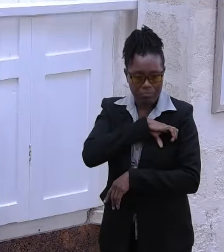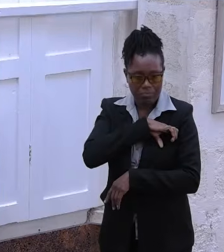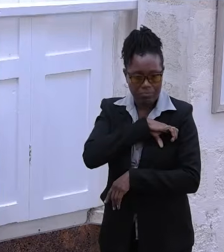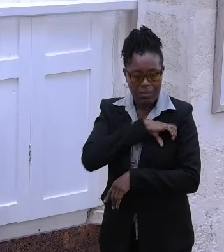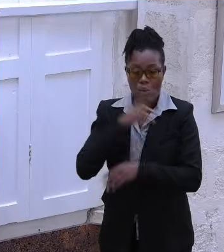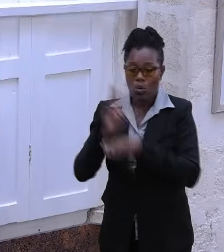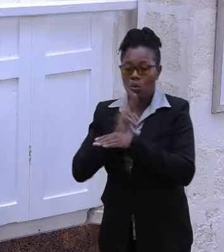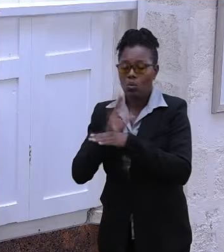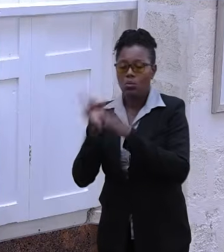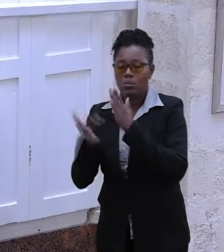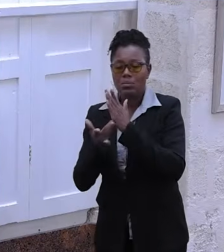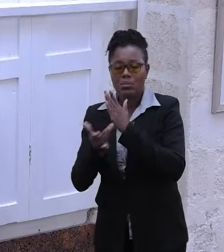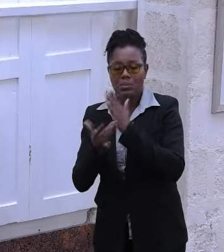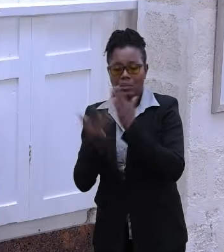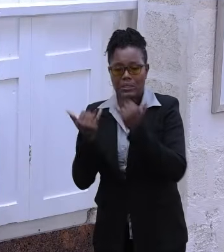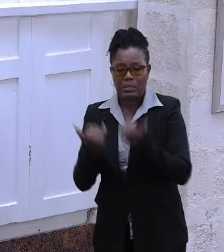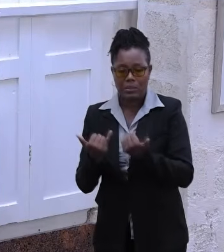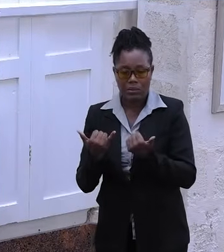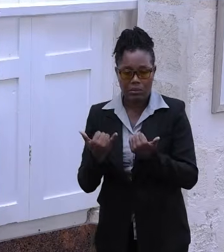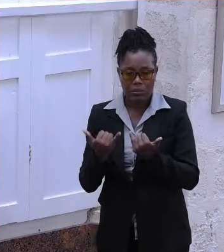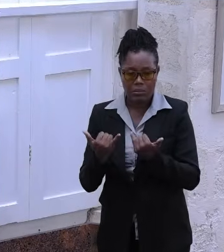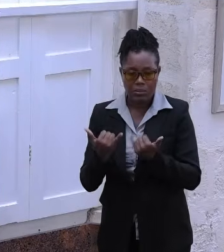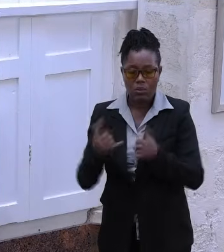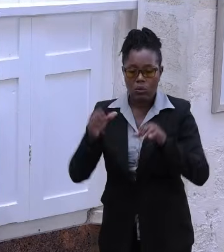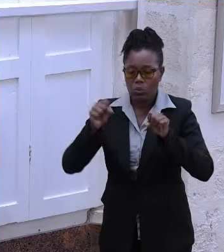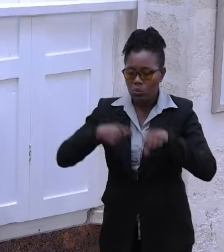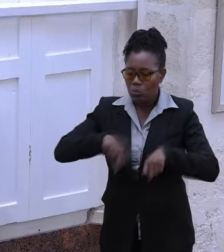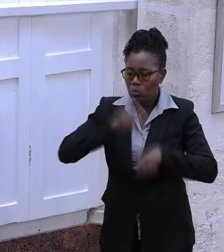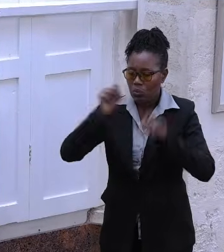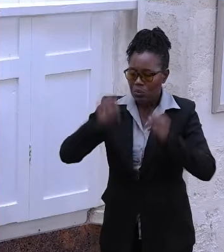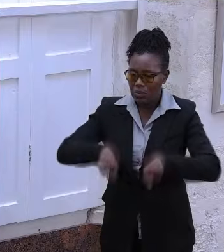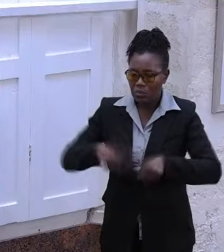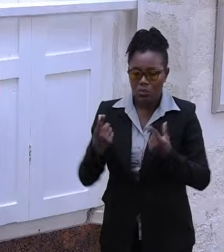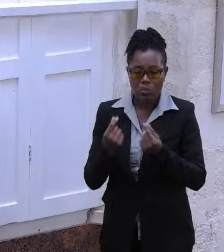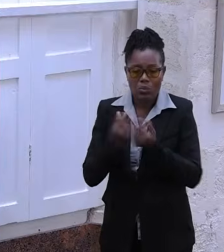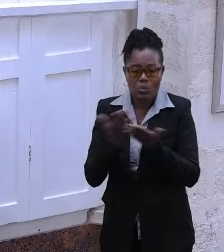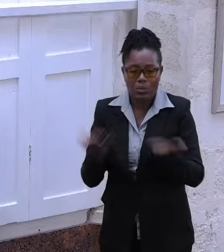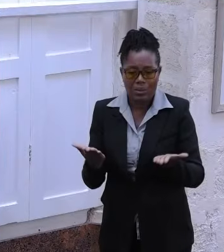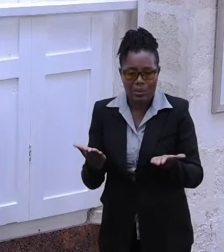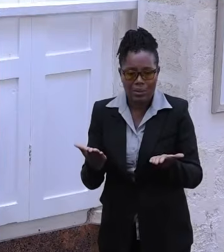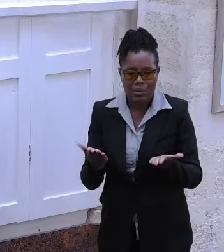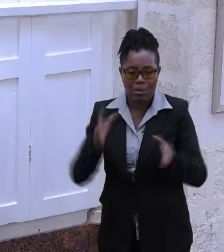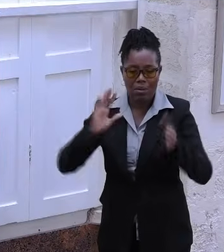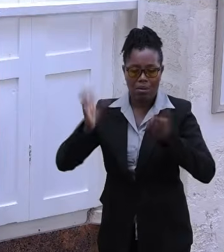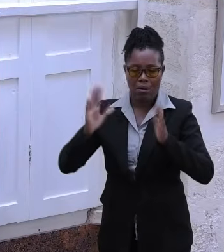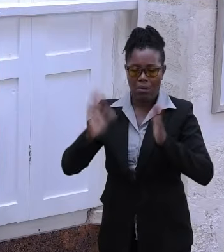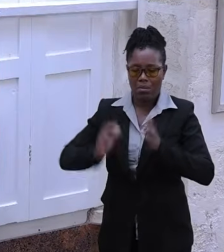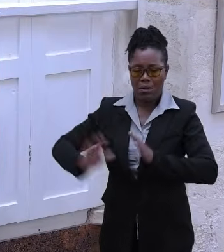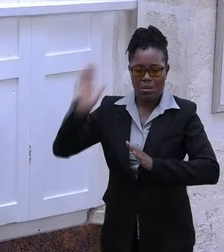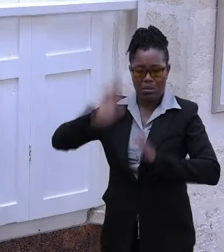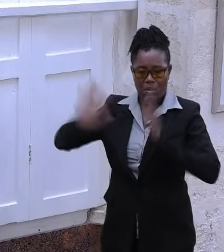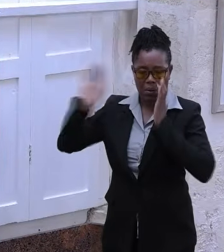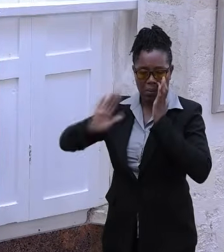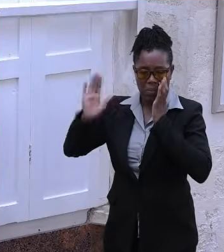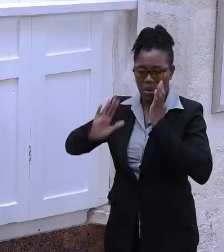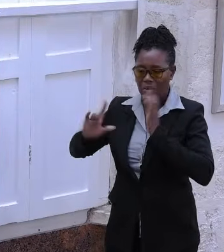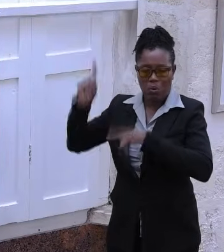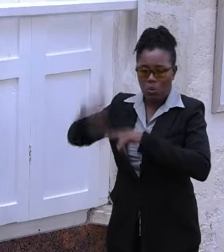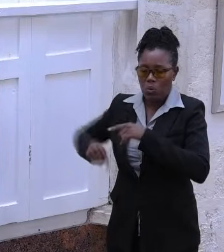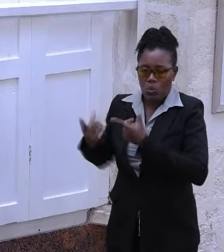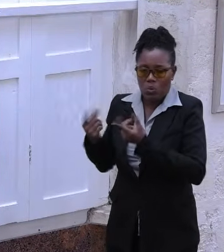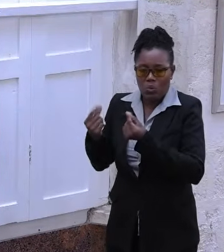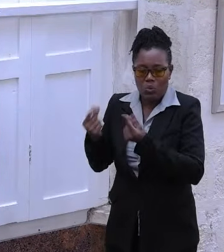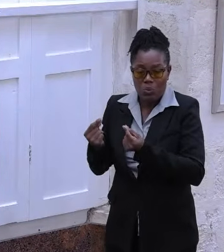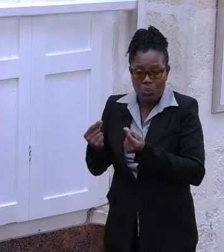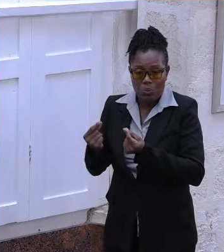of technology today, we are able to do things that we weren't able to do in the past in a more nimble